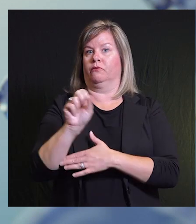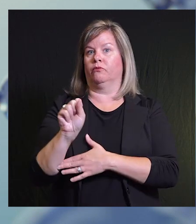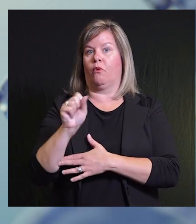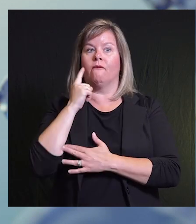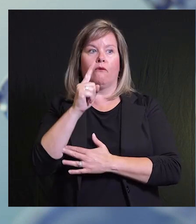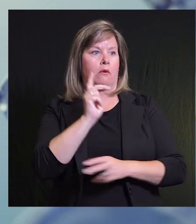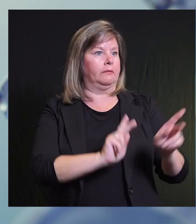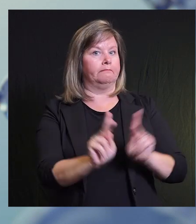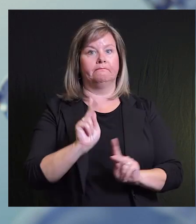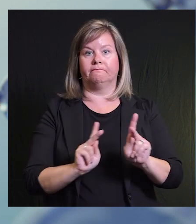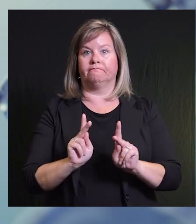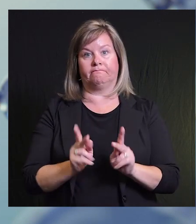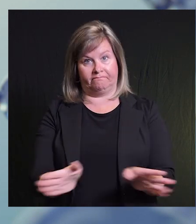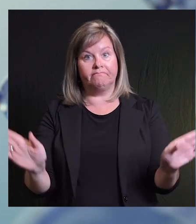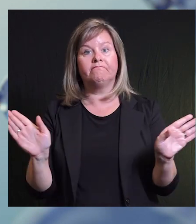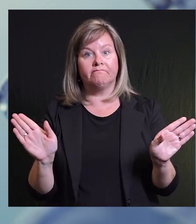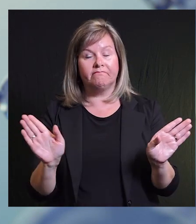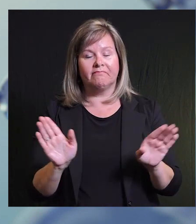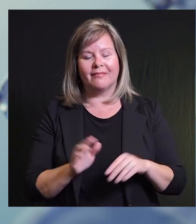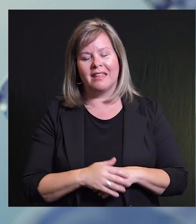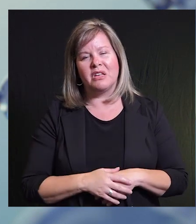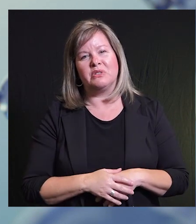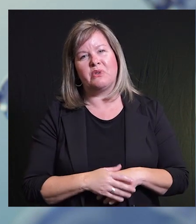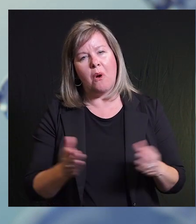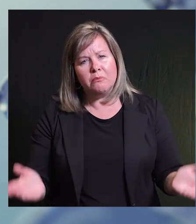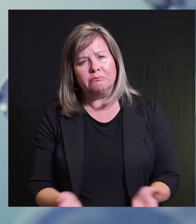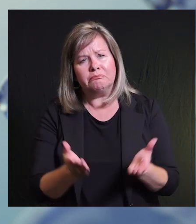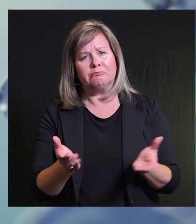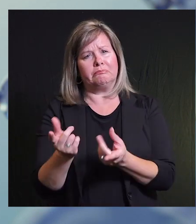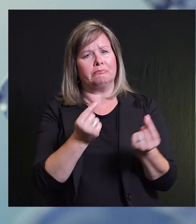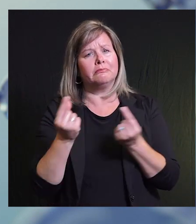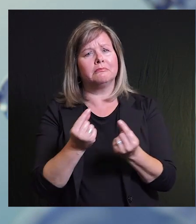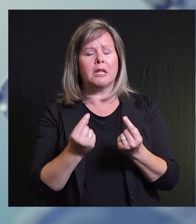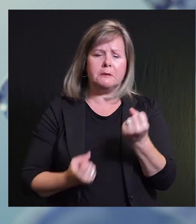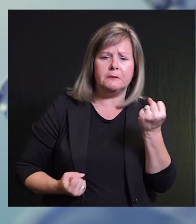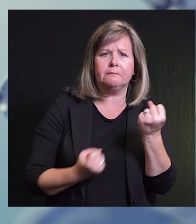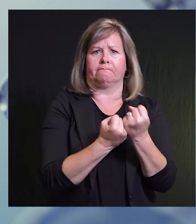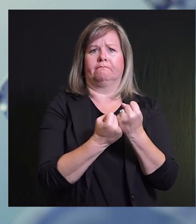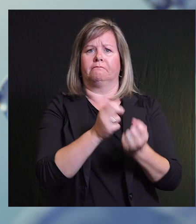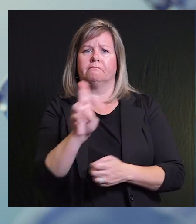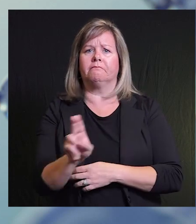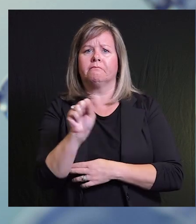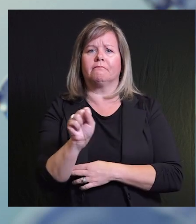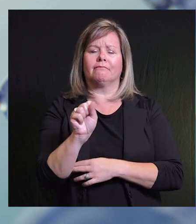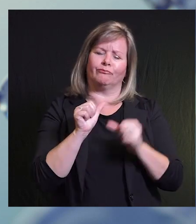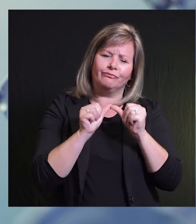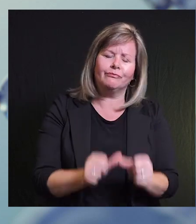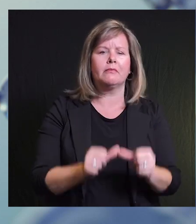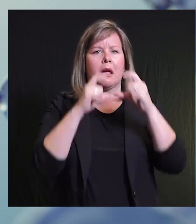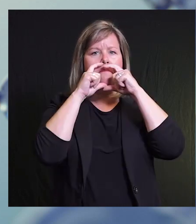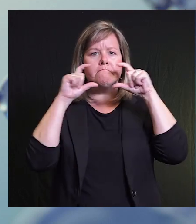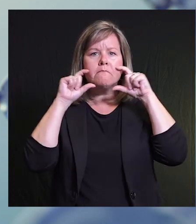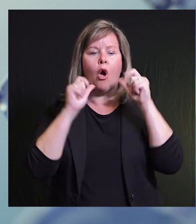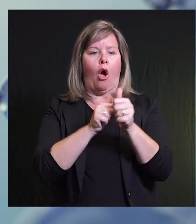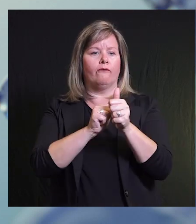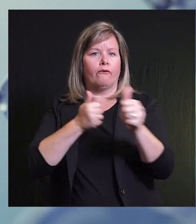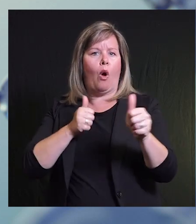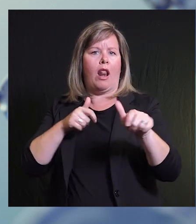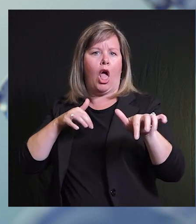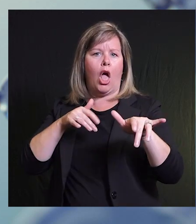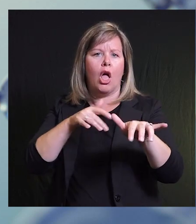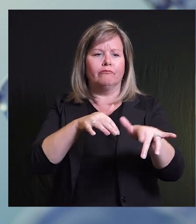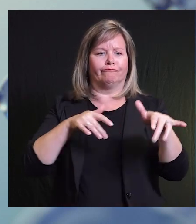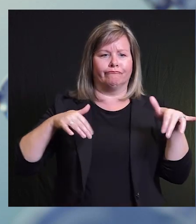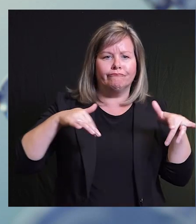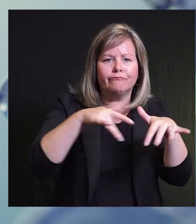our neighborhoods. And so I encourage you to be patriotic, wear your mask, avoid crowds,